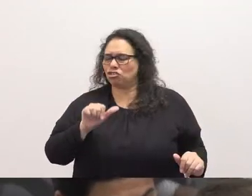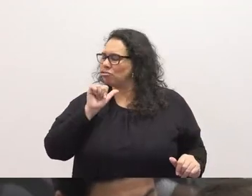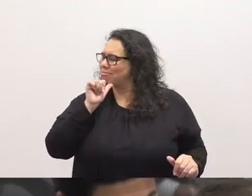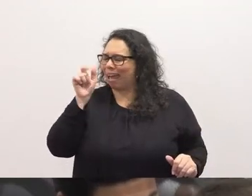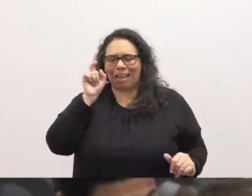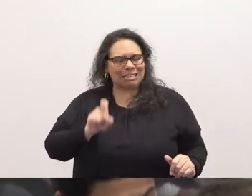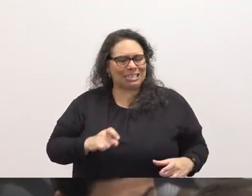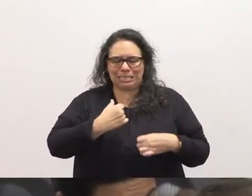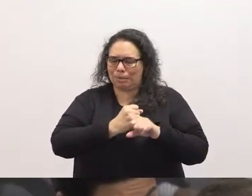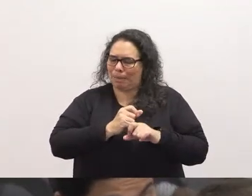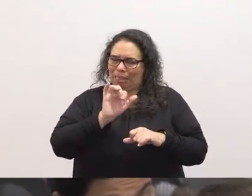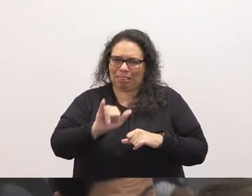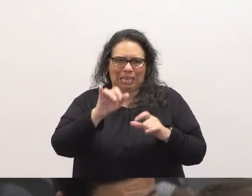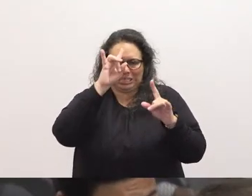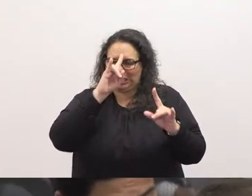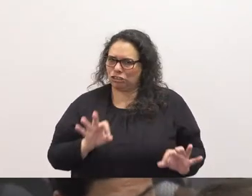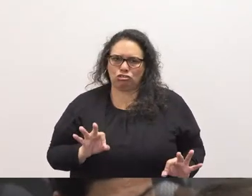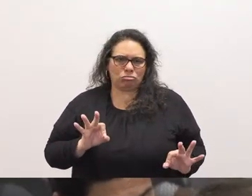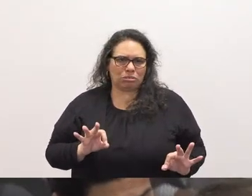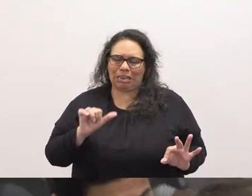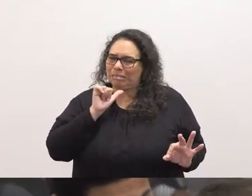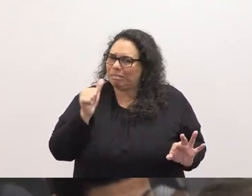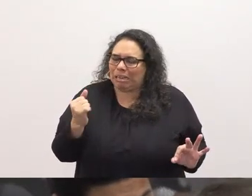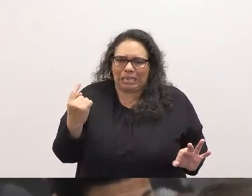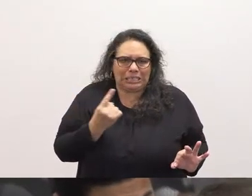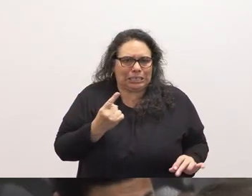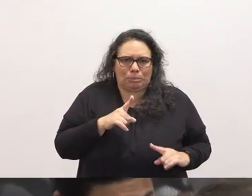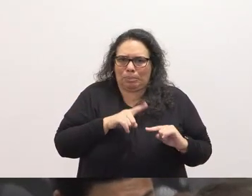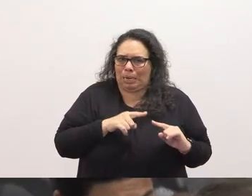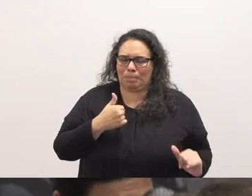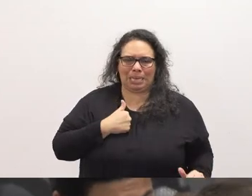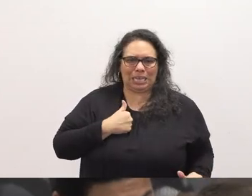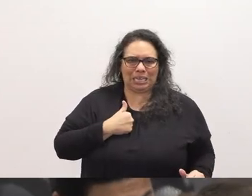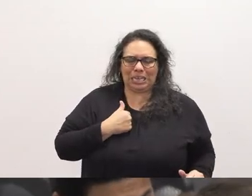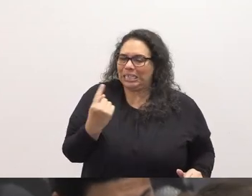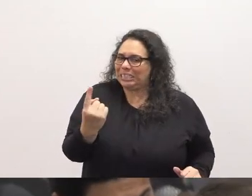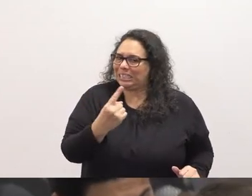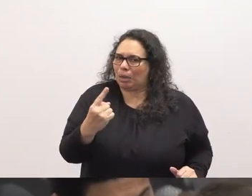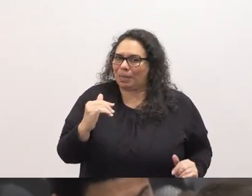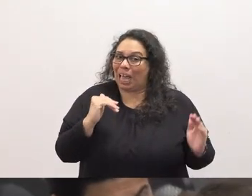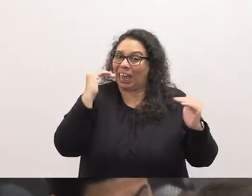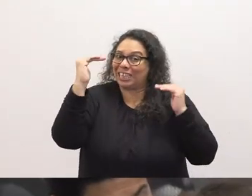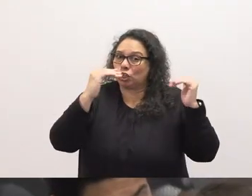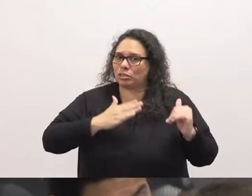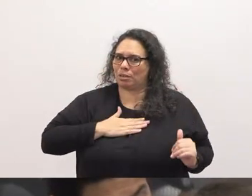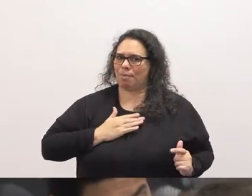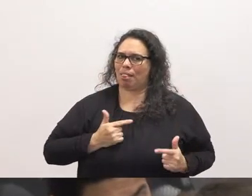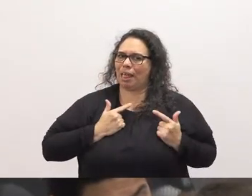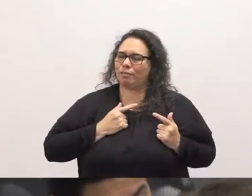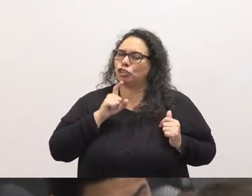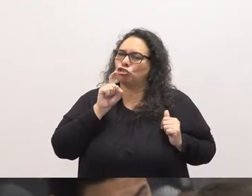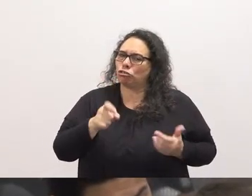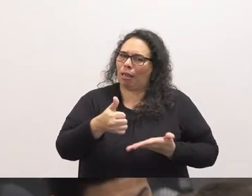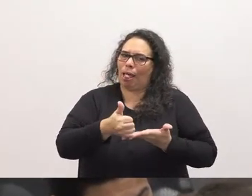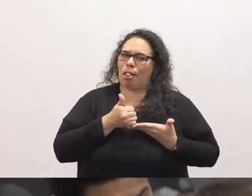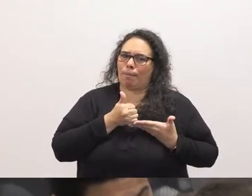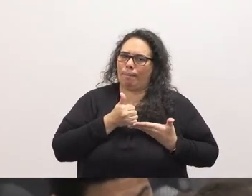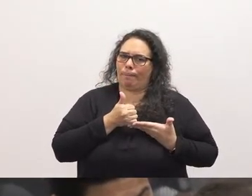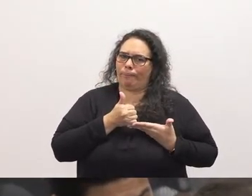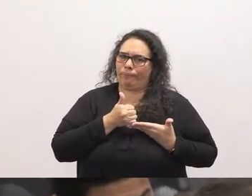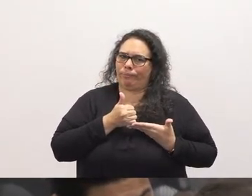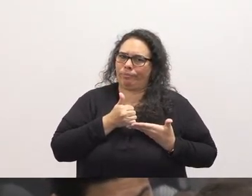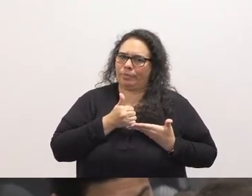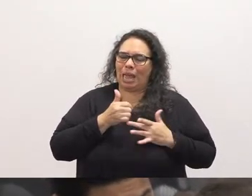have to make that decision. That is not something that is dependent on me. That is something that the adults in my life should be able to help me with.